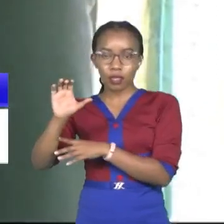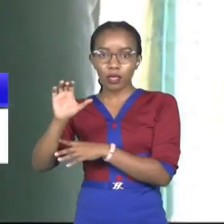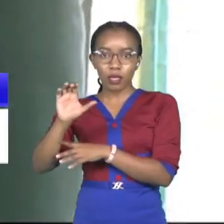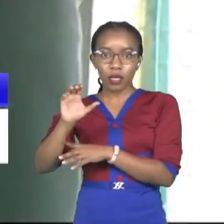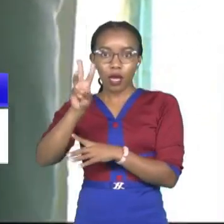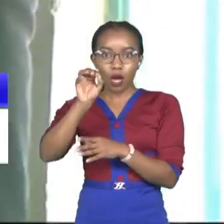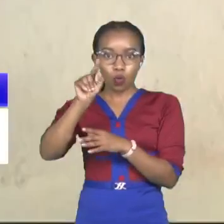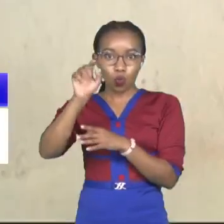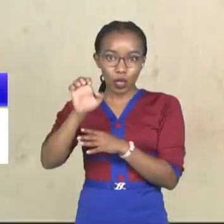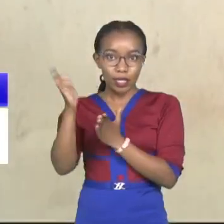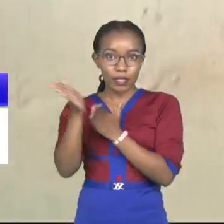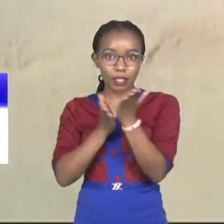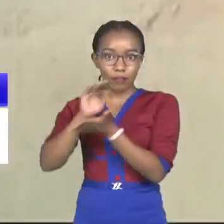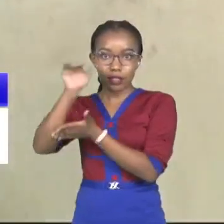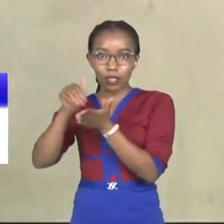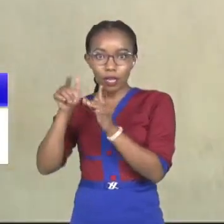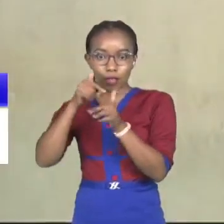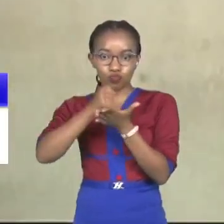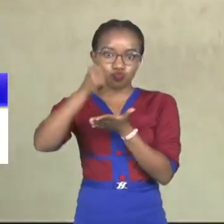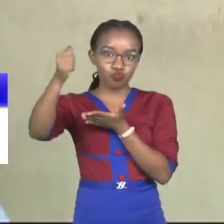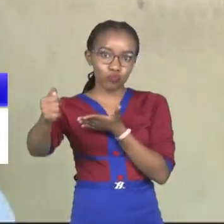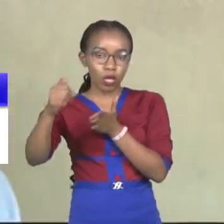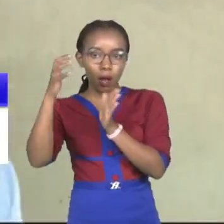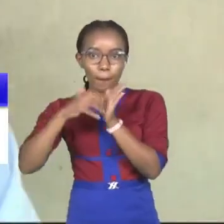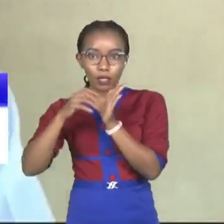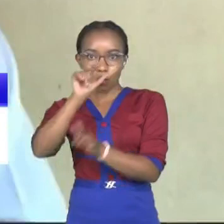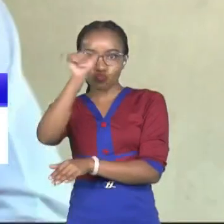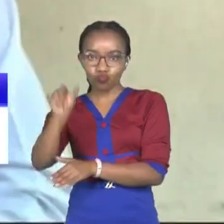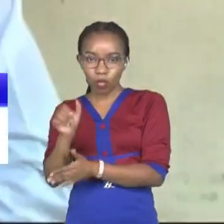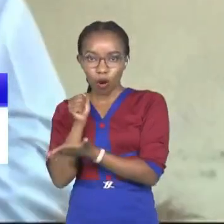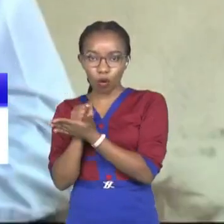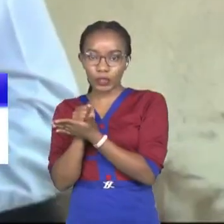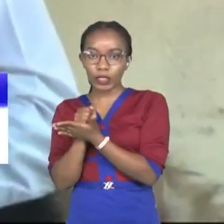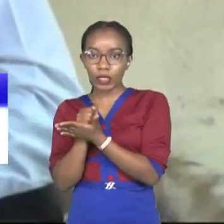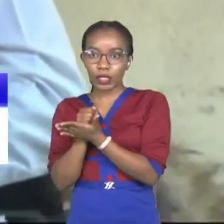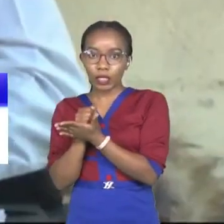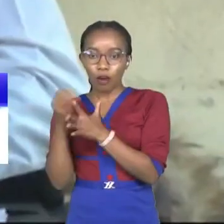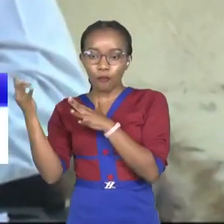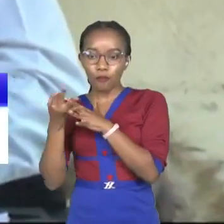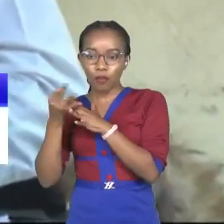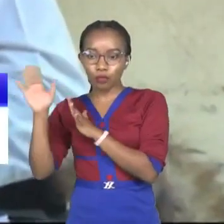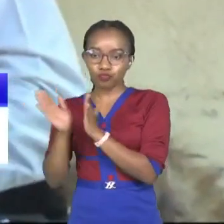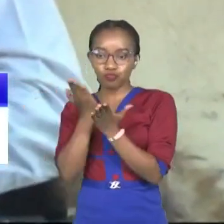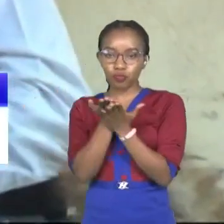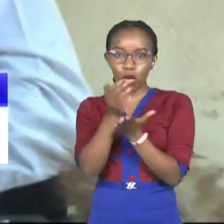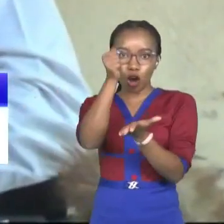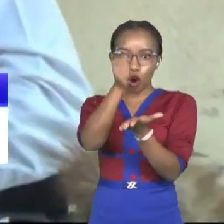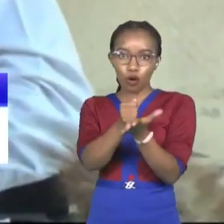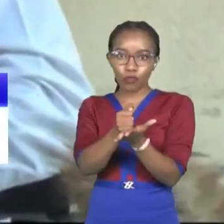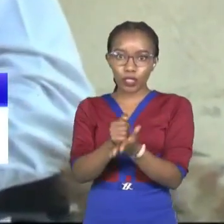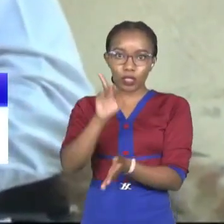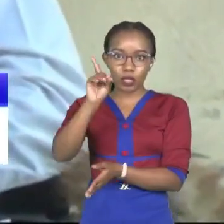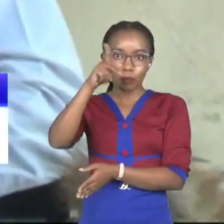Water Huduma Center, where he was referred to Machakos regional offices. A file that was then forwarded to the office of the Director of